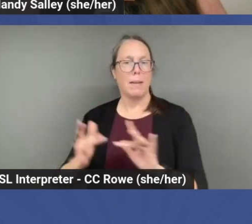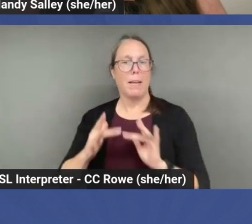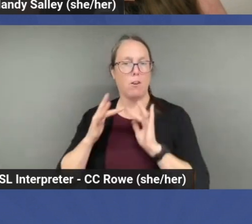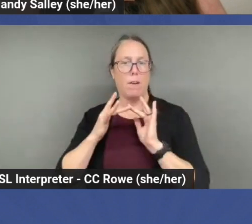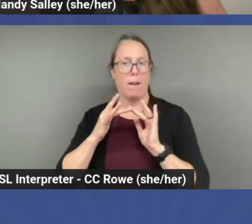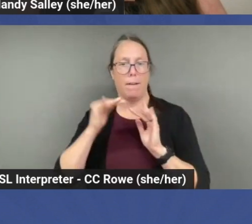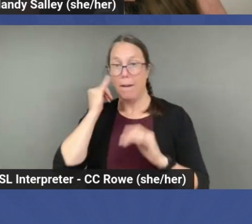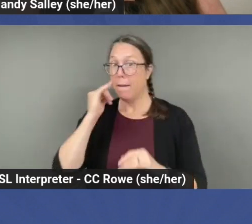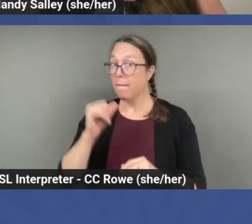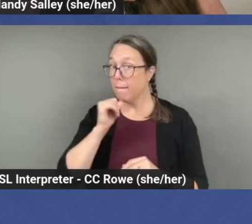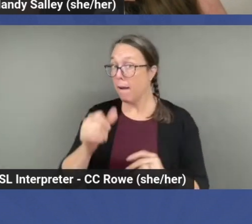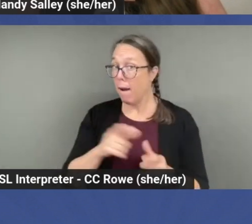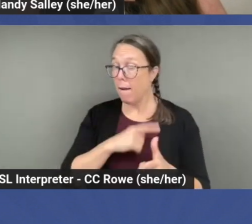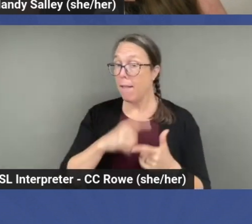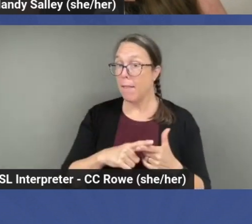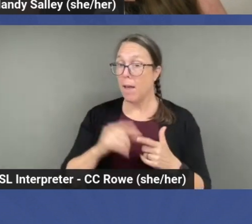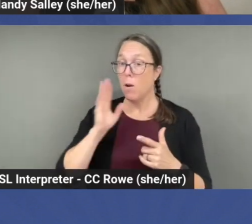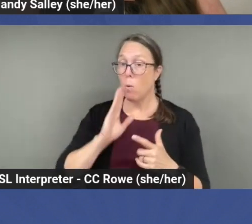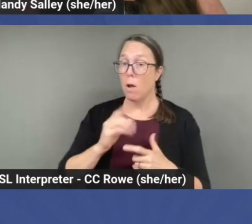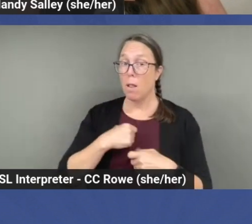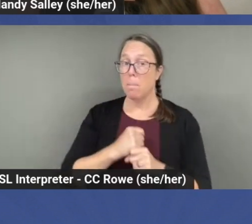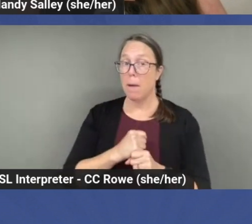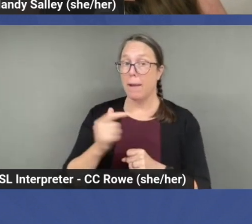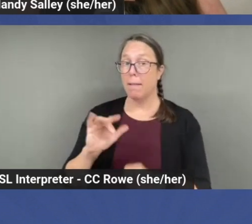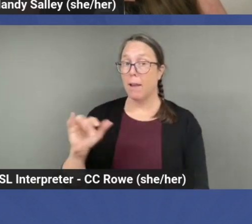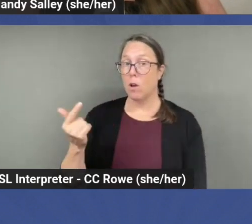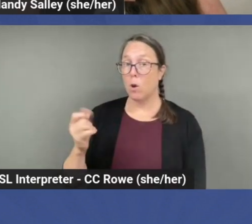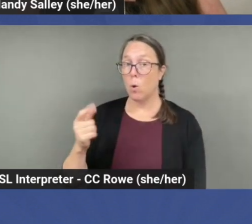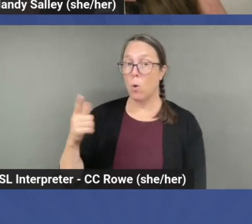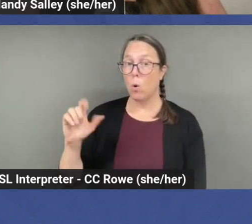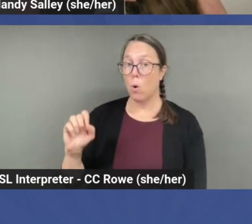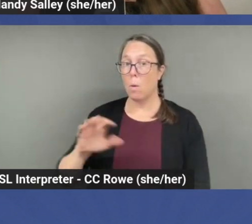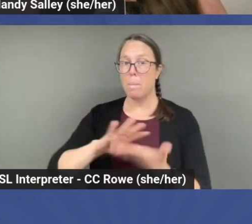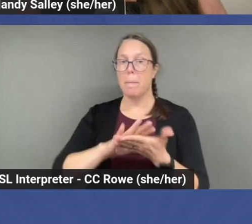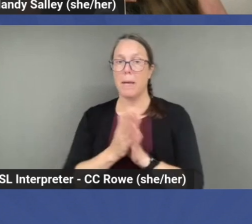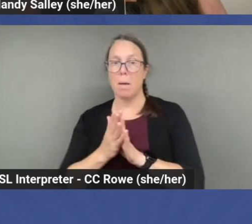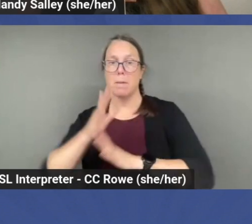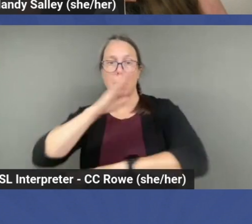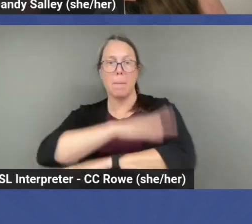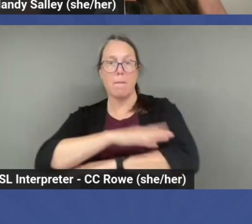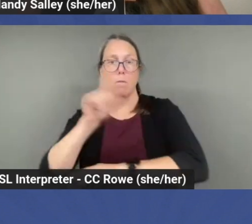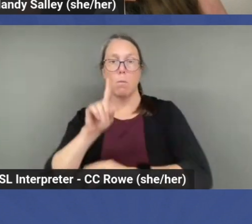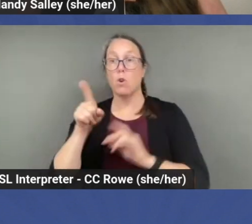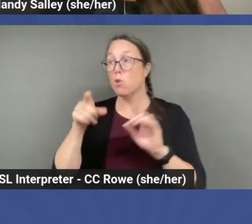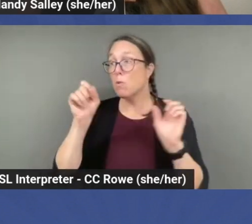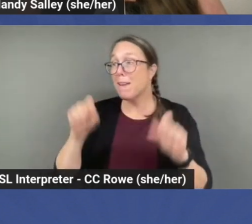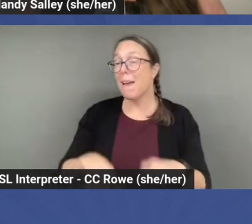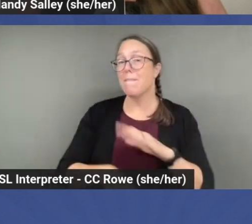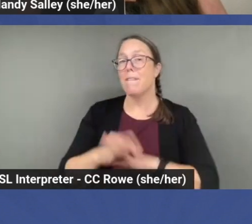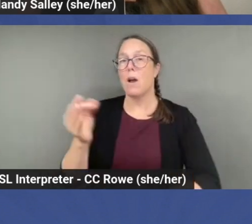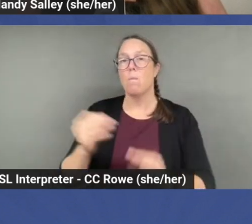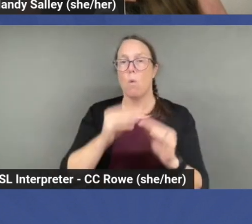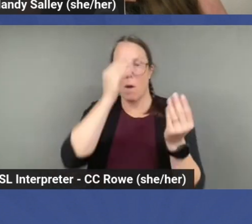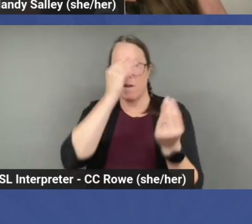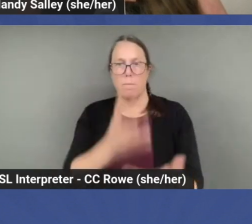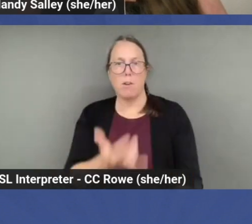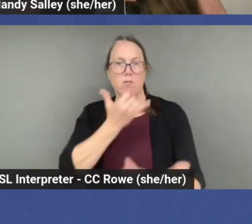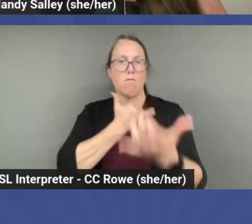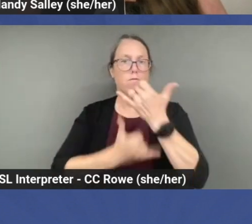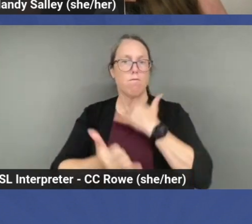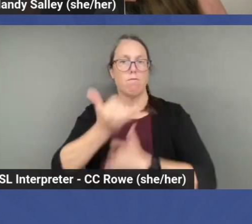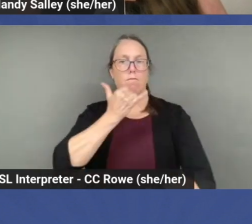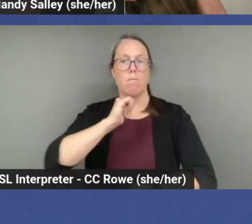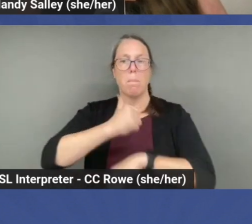going to make like Google a platform where you will be able to find more misinformation based on personal